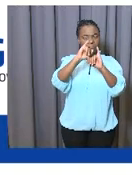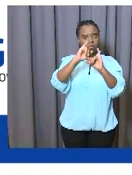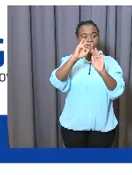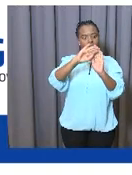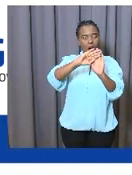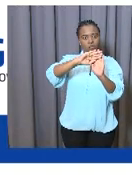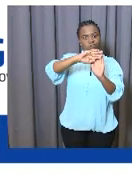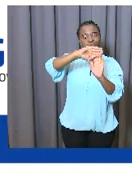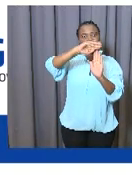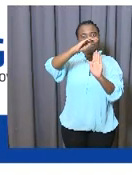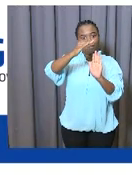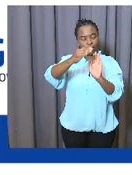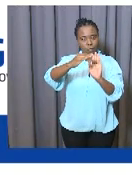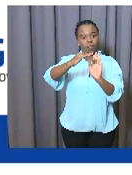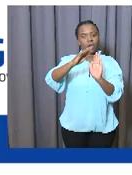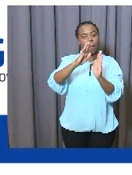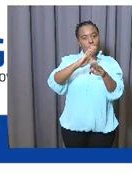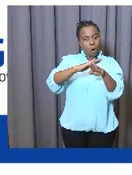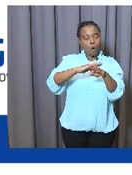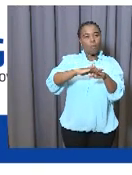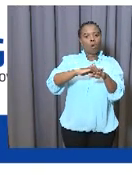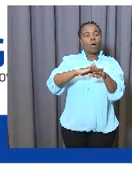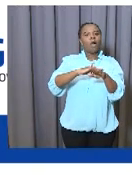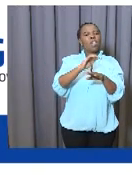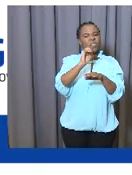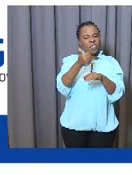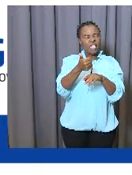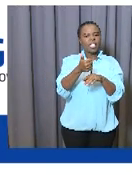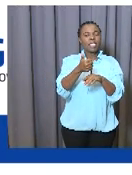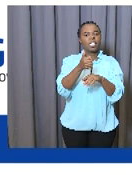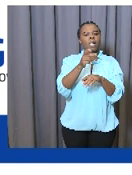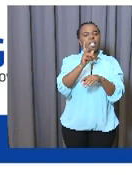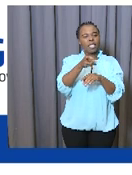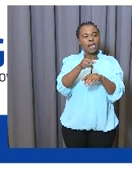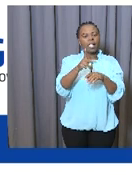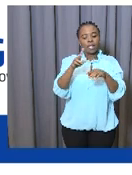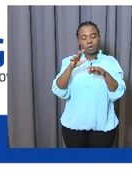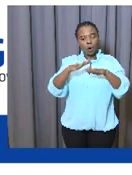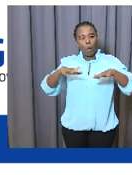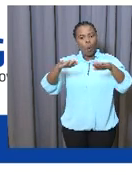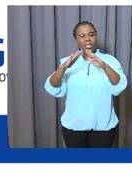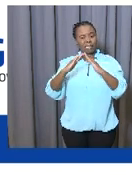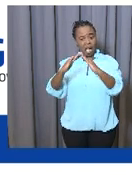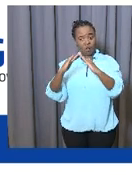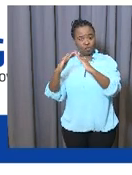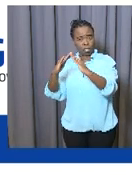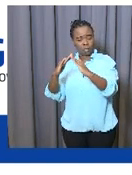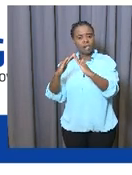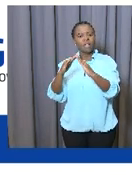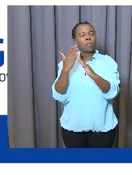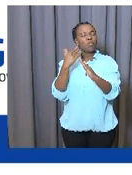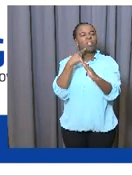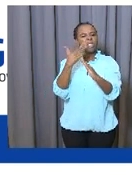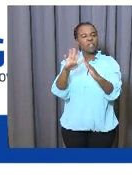moved up in some of those wards. And then there are wards in some of the townships, what I was referring to